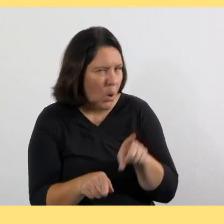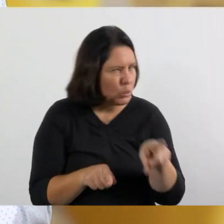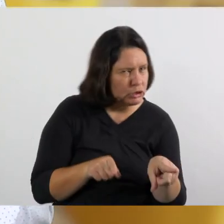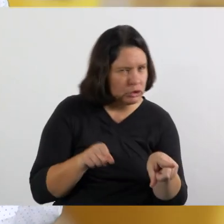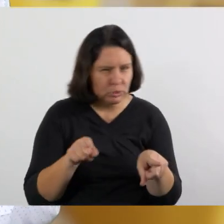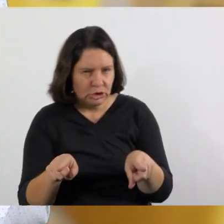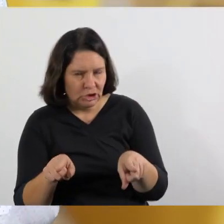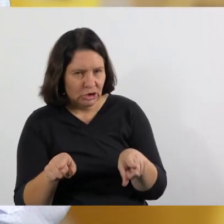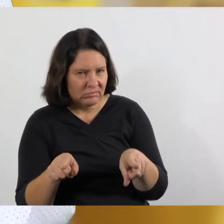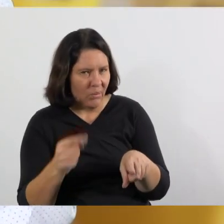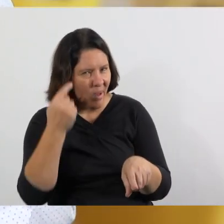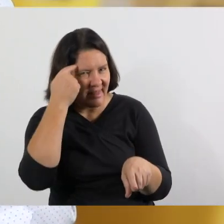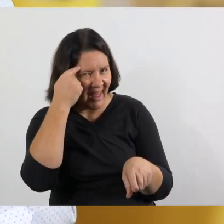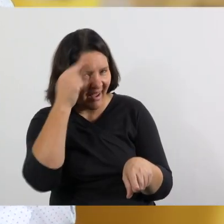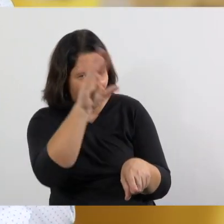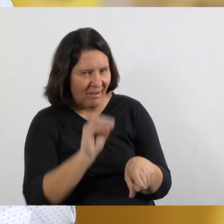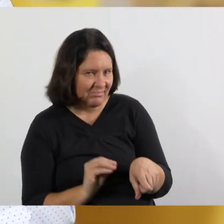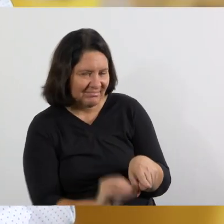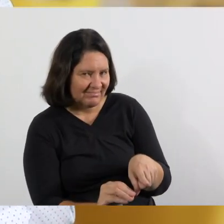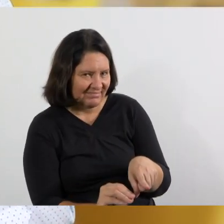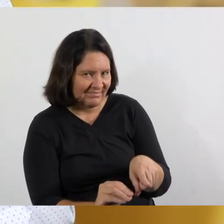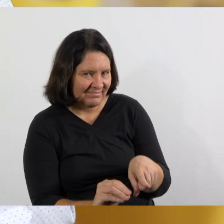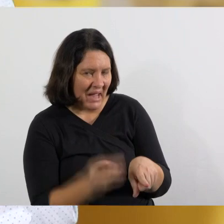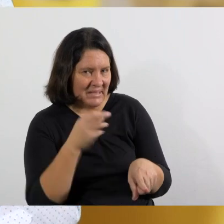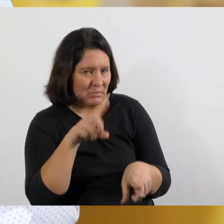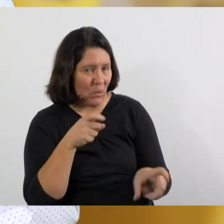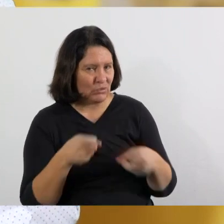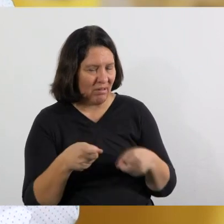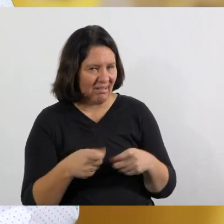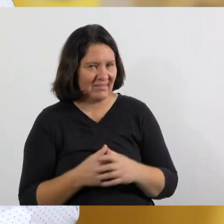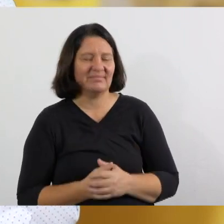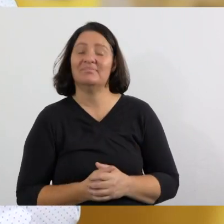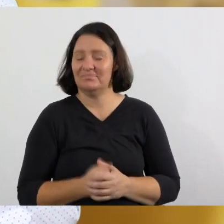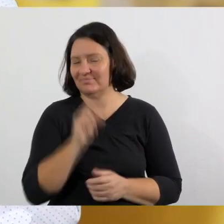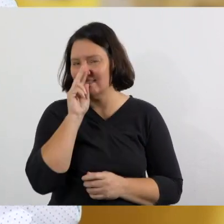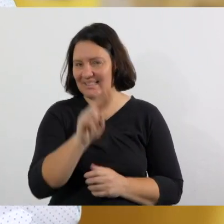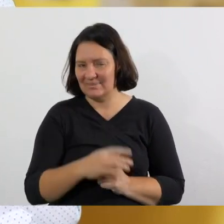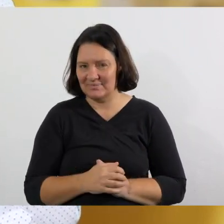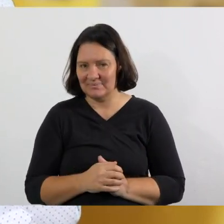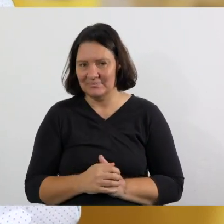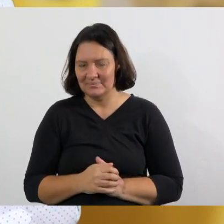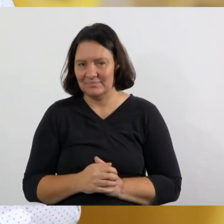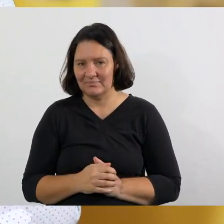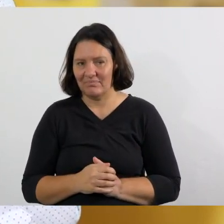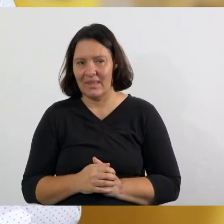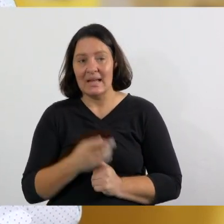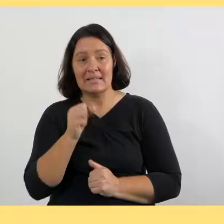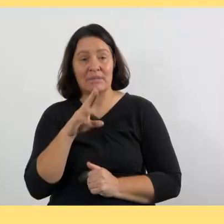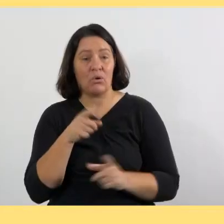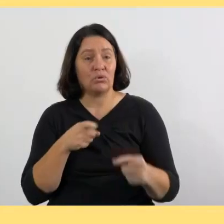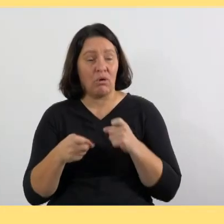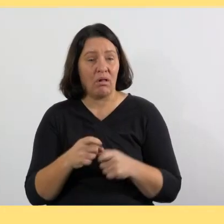question. Which of these two do you think will go into my debtors control? Let us see. My